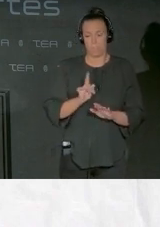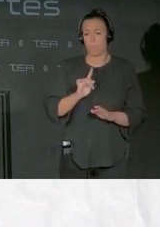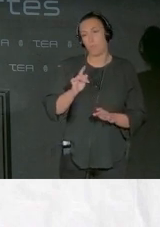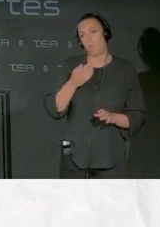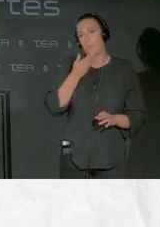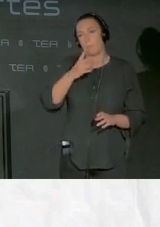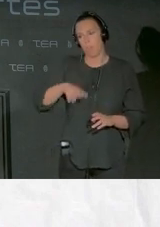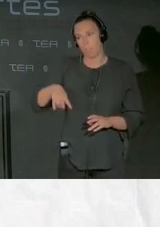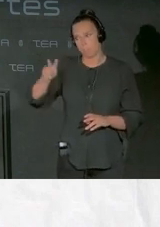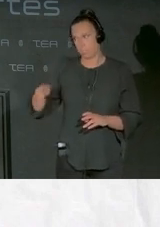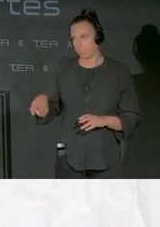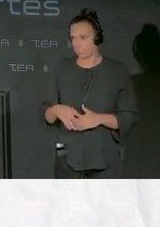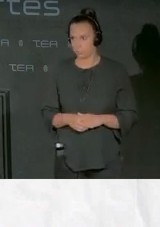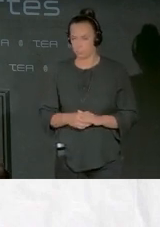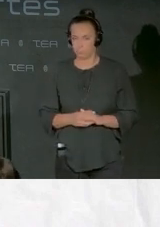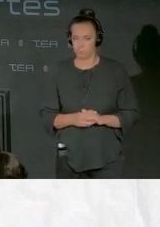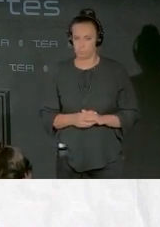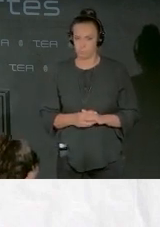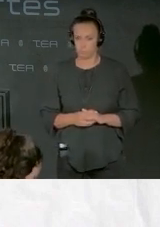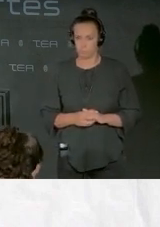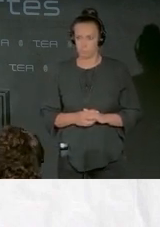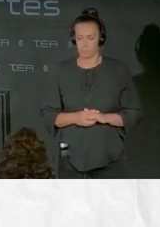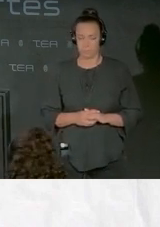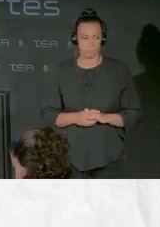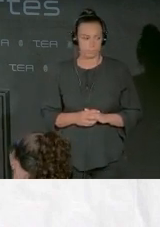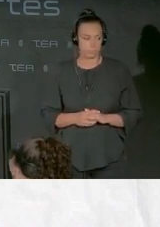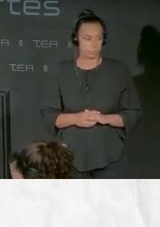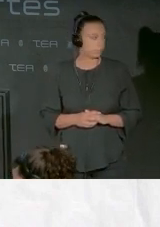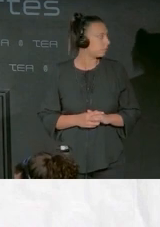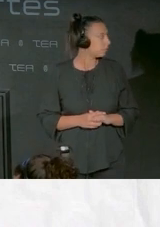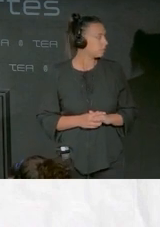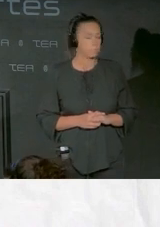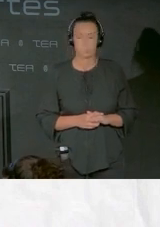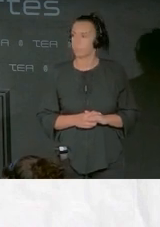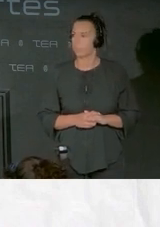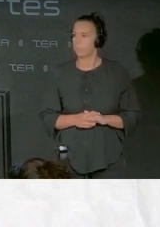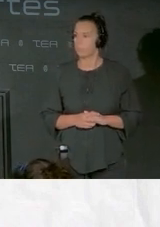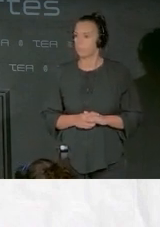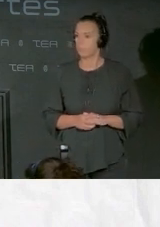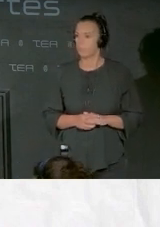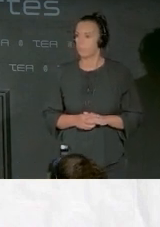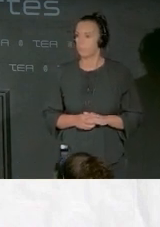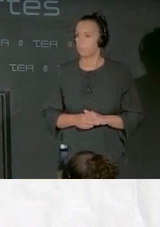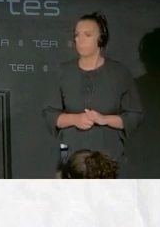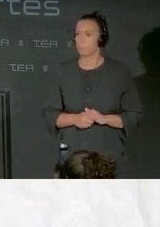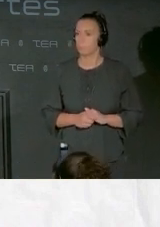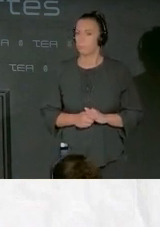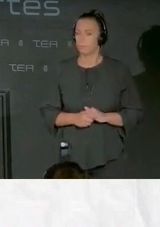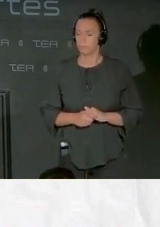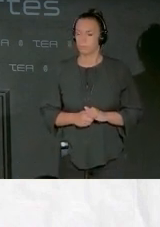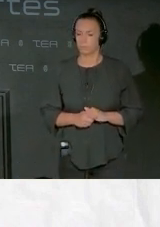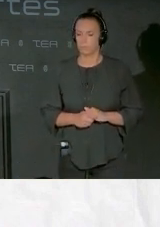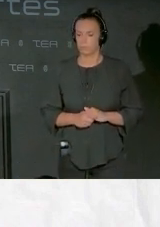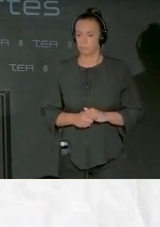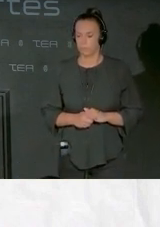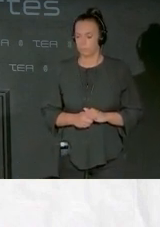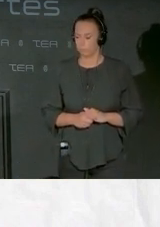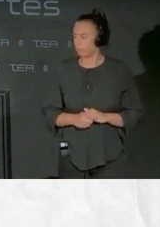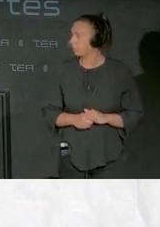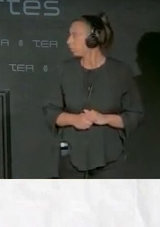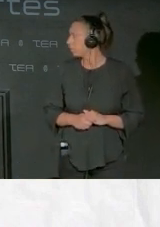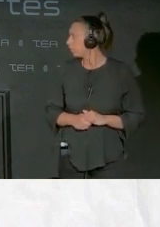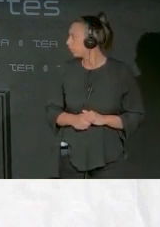you've seen this first part of the slide, and I'm just going to talk about the second part, which is still on the split between digital